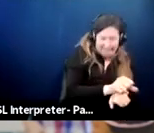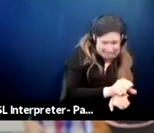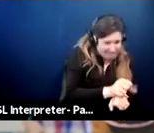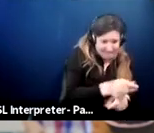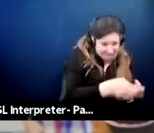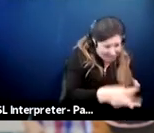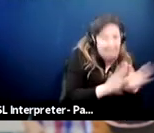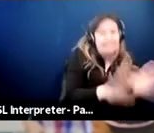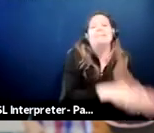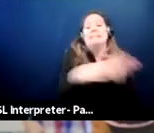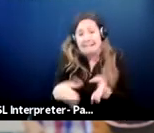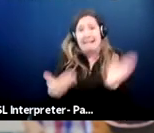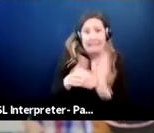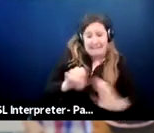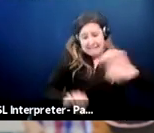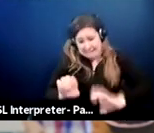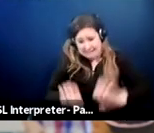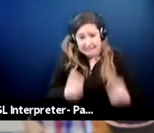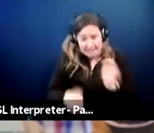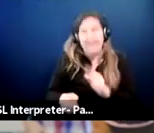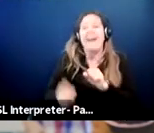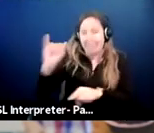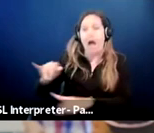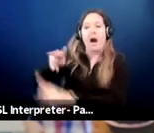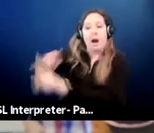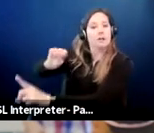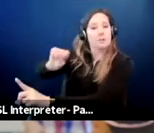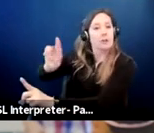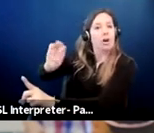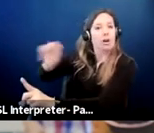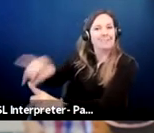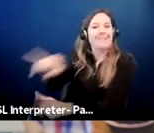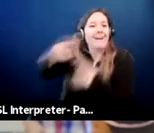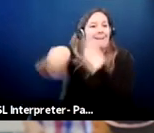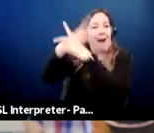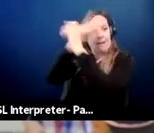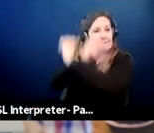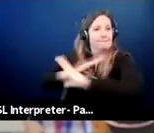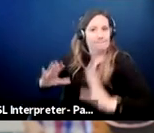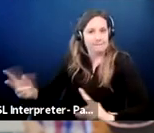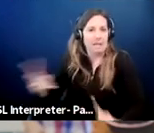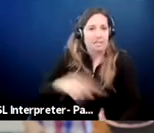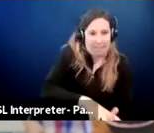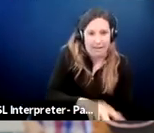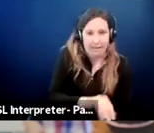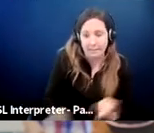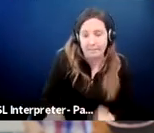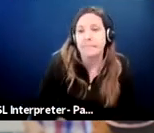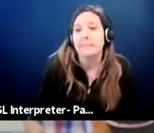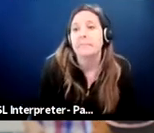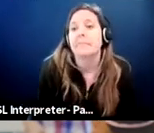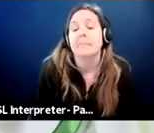think about high school experiment. That's the easiest way to determine, you know, do you have something there to go after? And